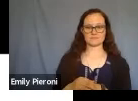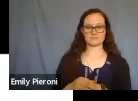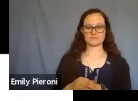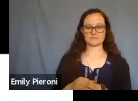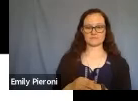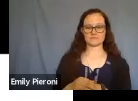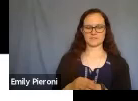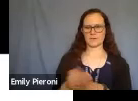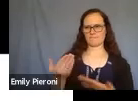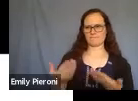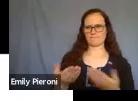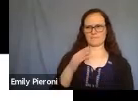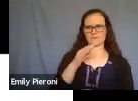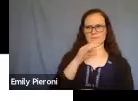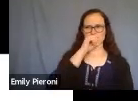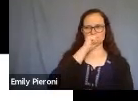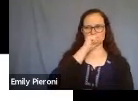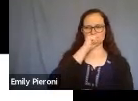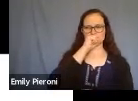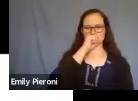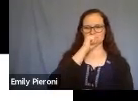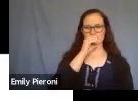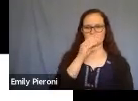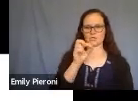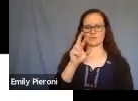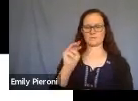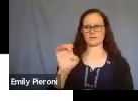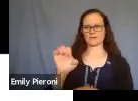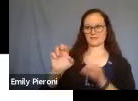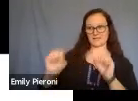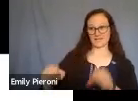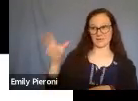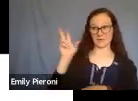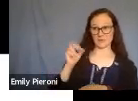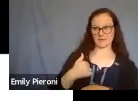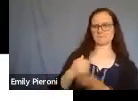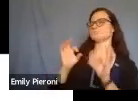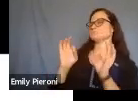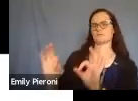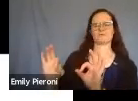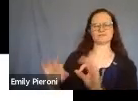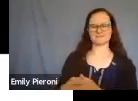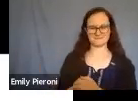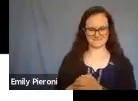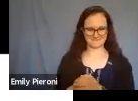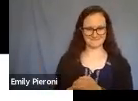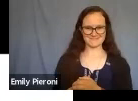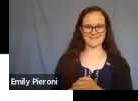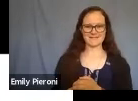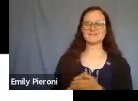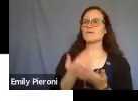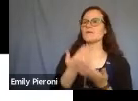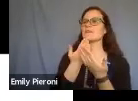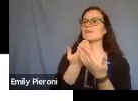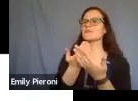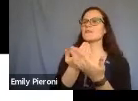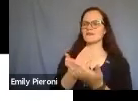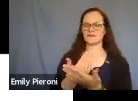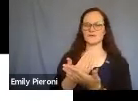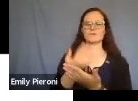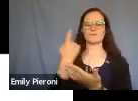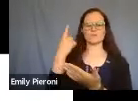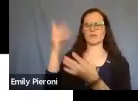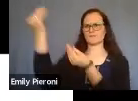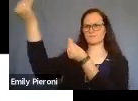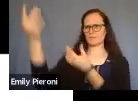Oh, you might be on mute, Carmen. Hey, can you hear me? Perfect. There you are. Okay. Okay. Thank you very much. Very good